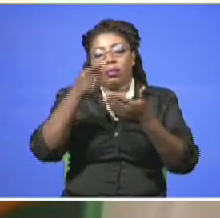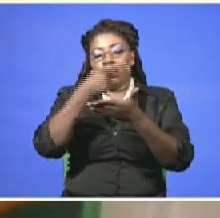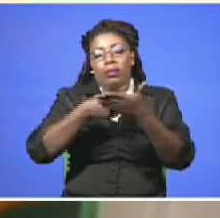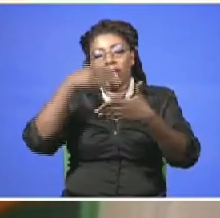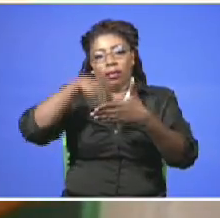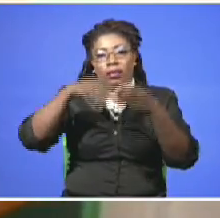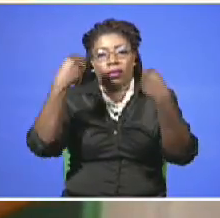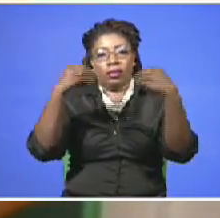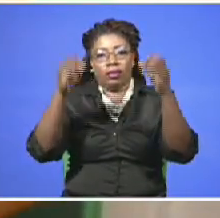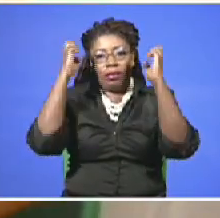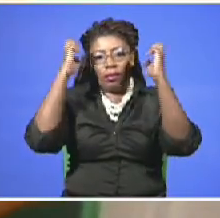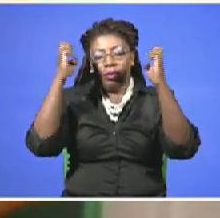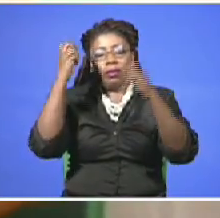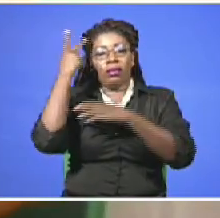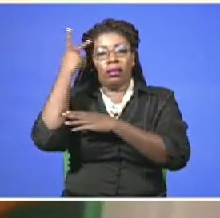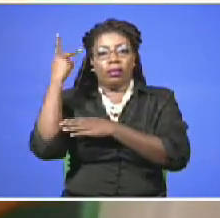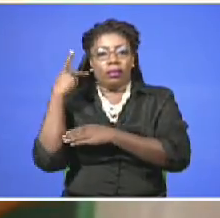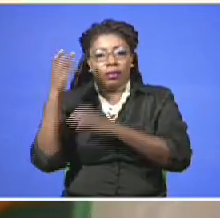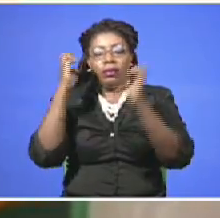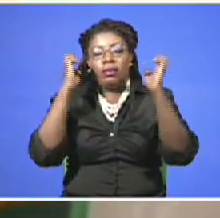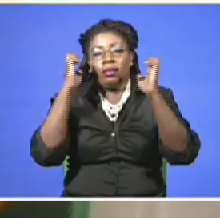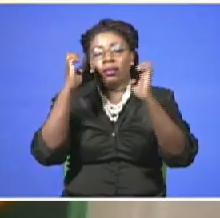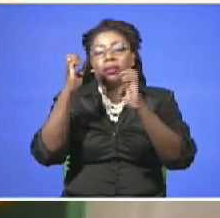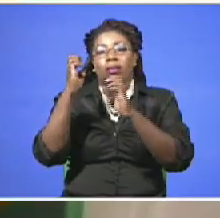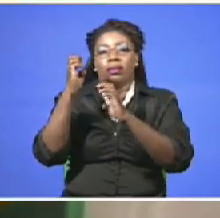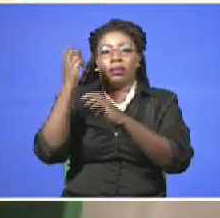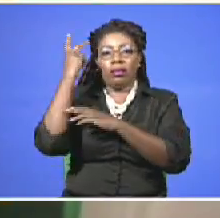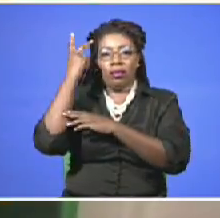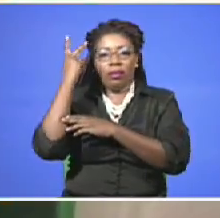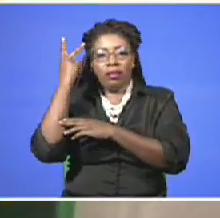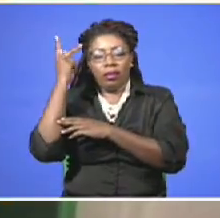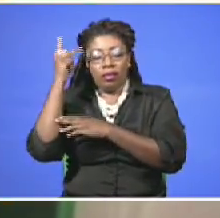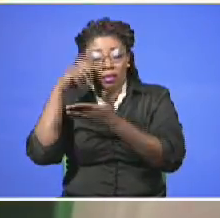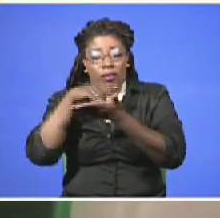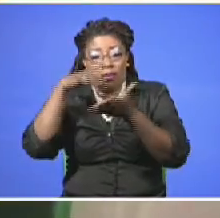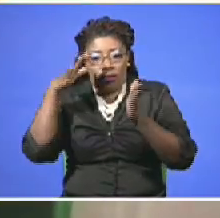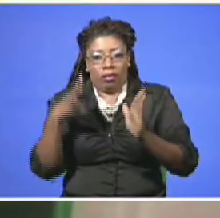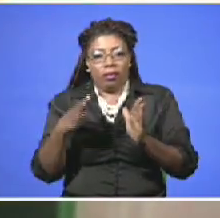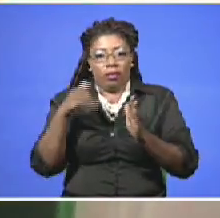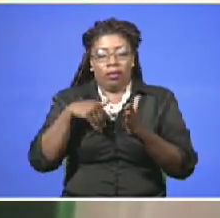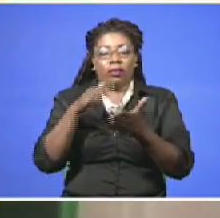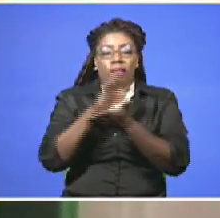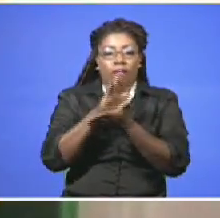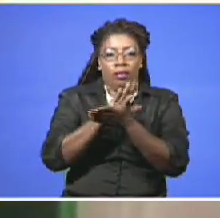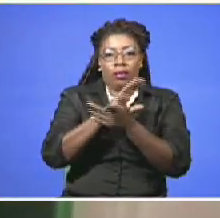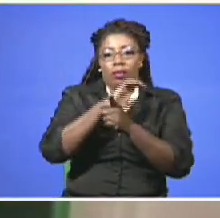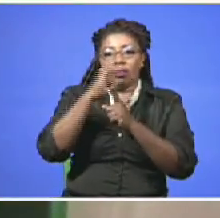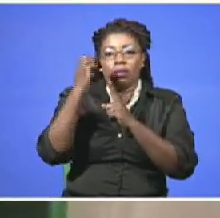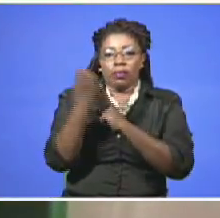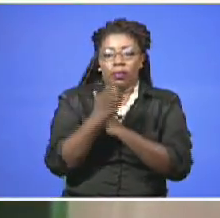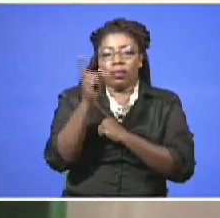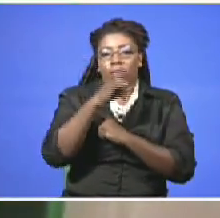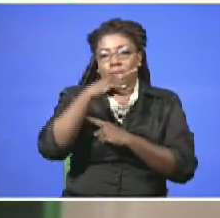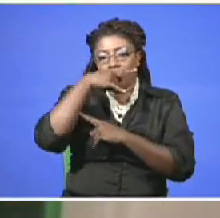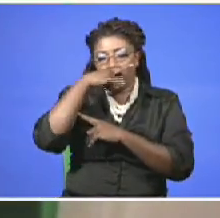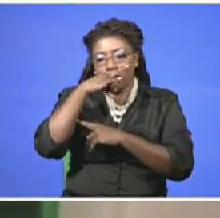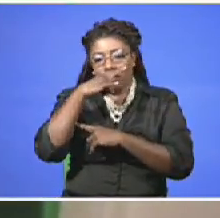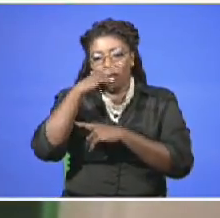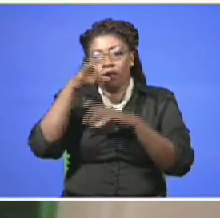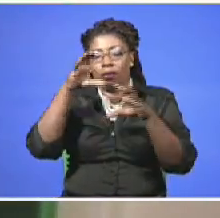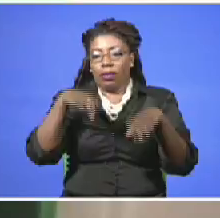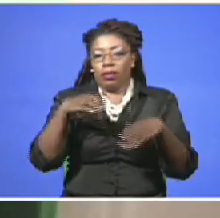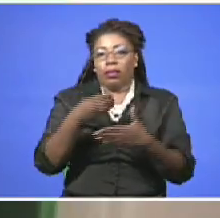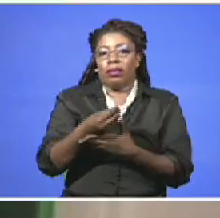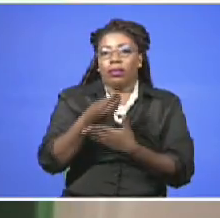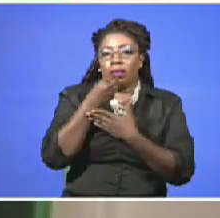educating parents, educating children, and then create environments like the school environment particularly, where kids can